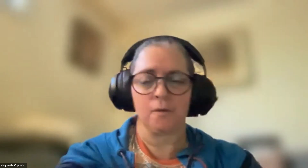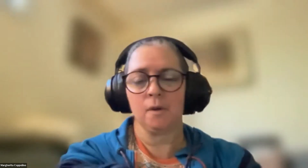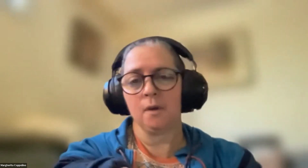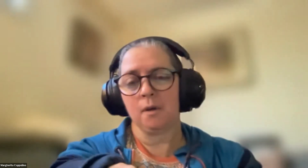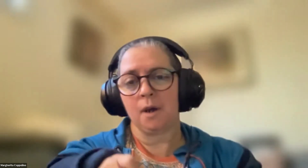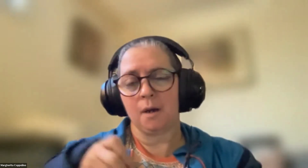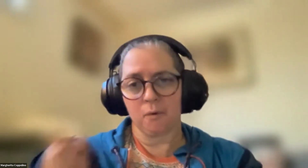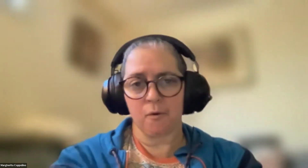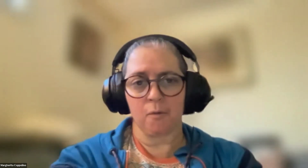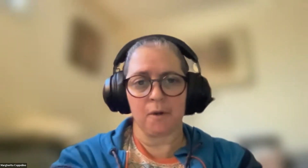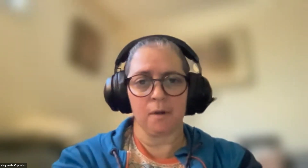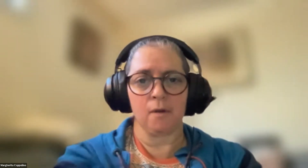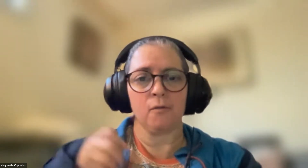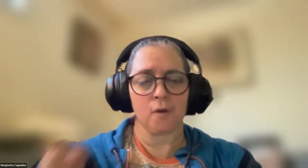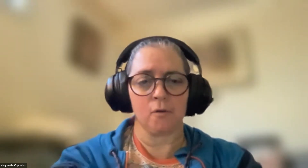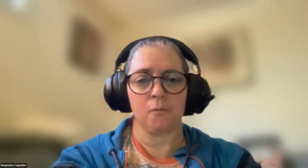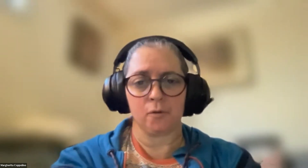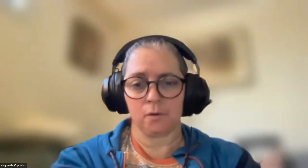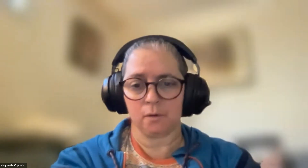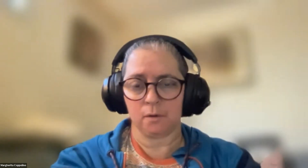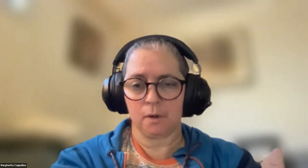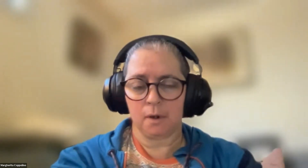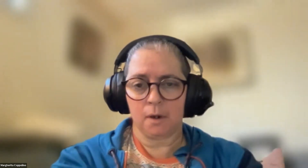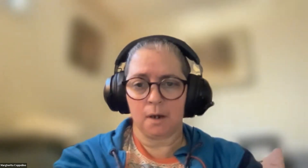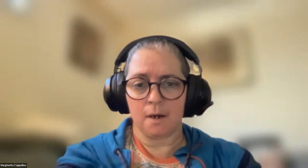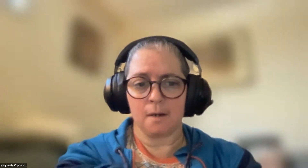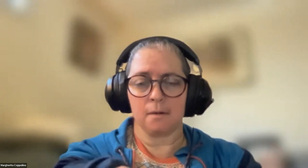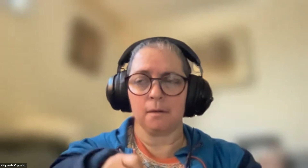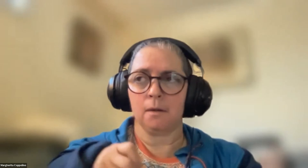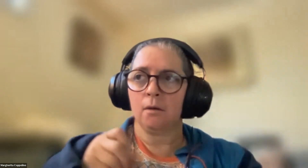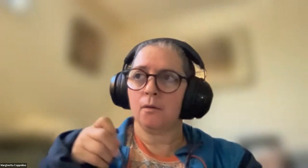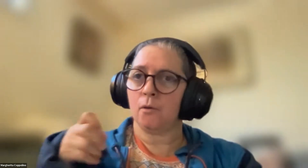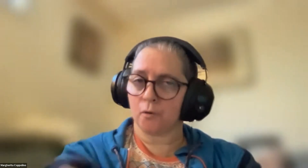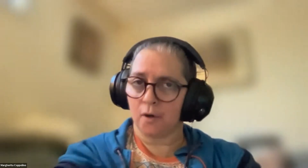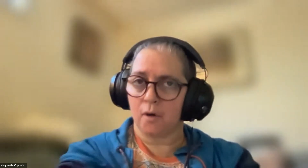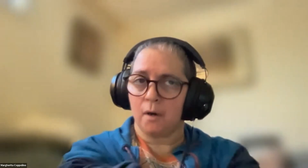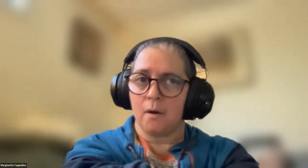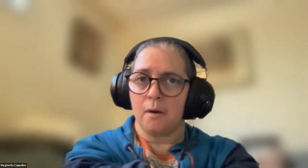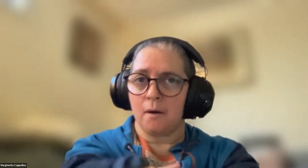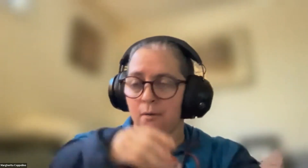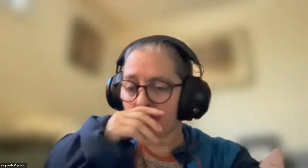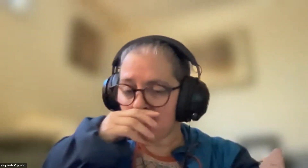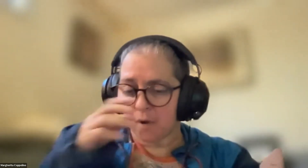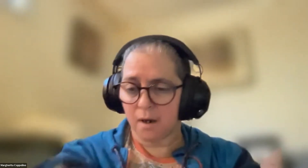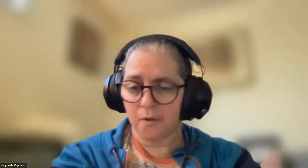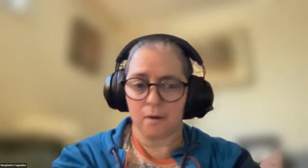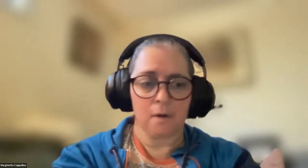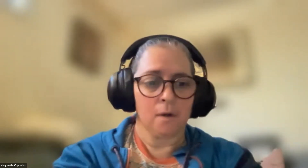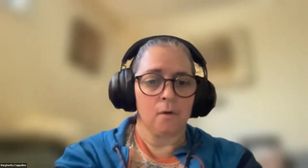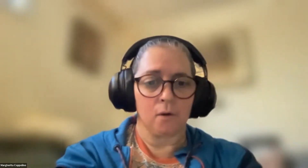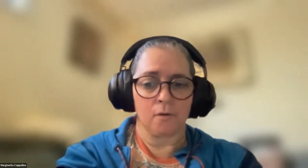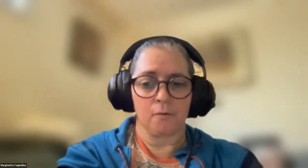diverse with disabilities is so important. And also are aware